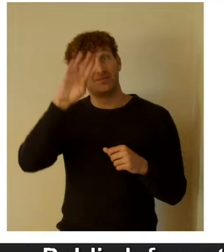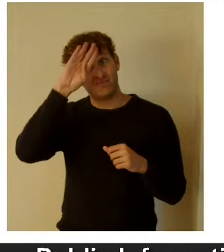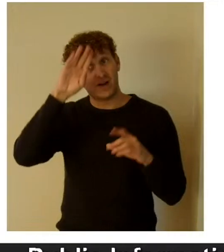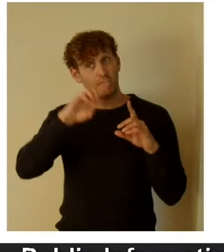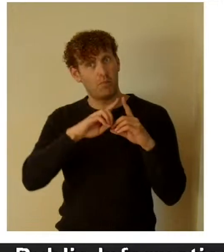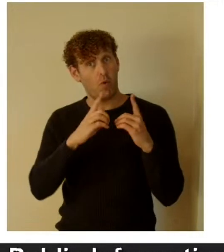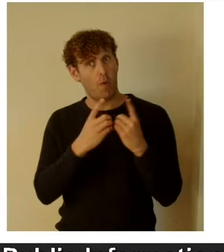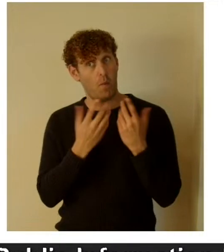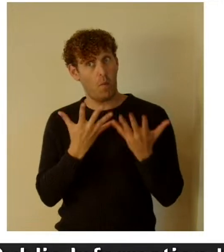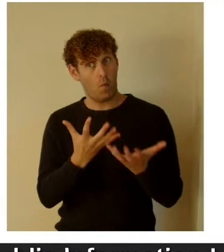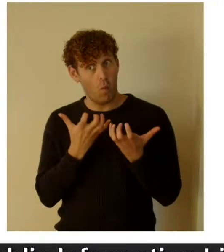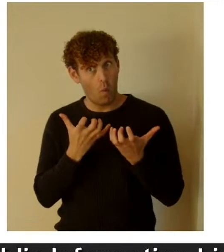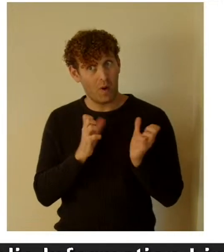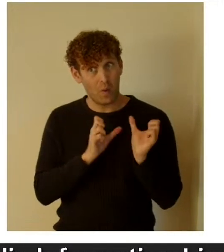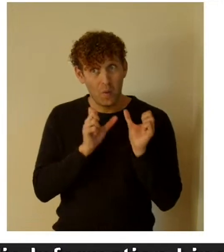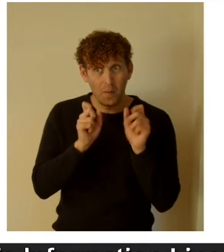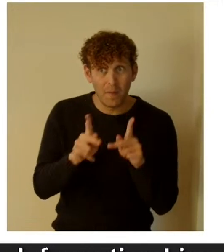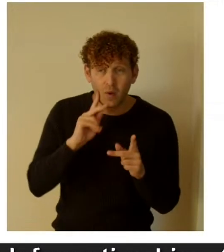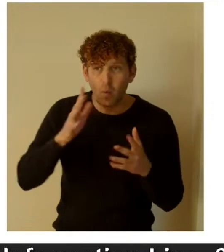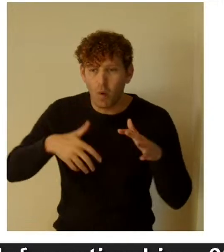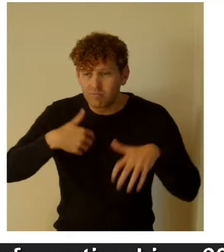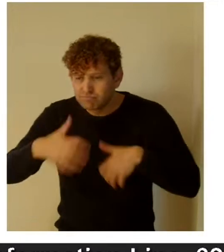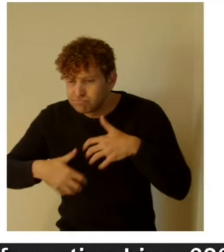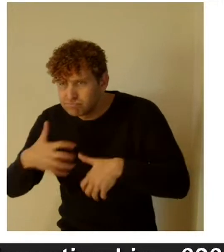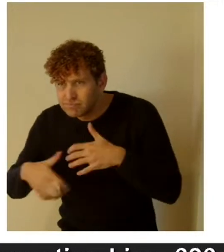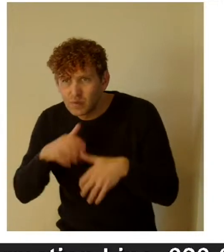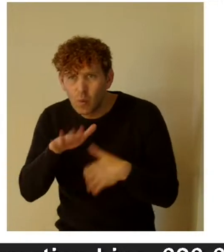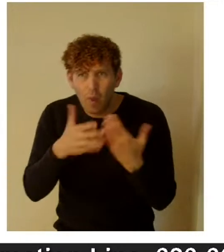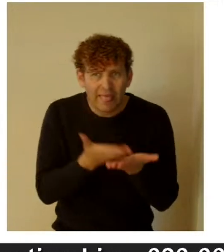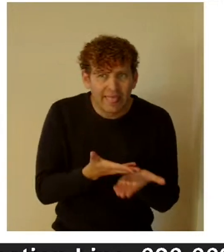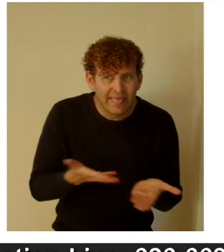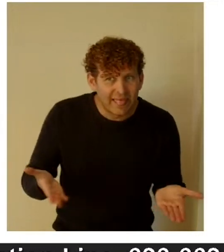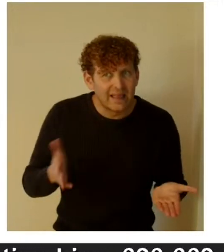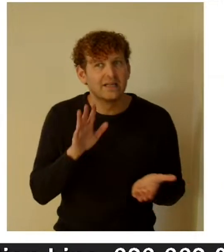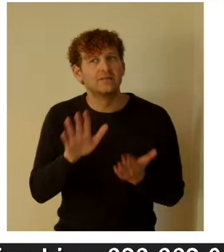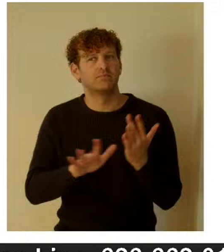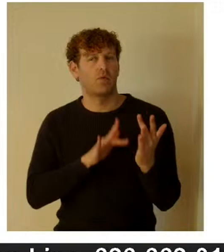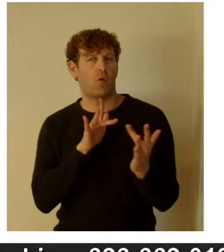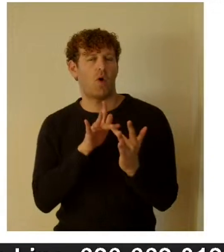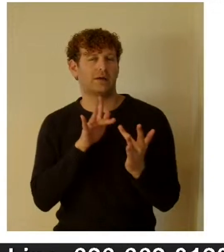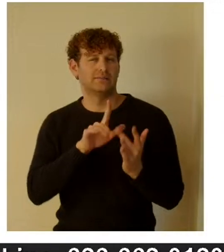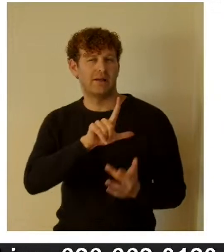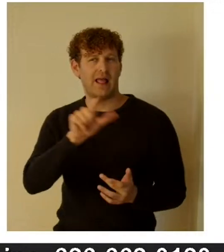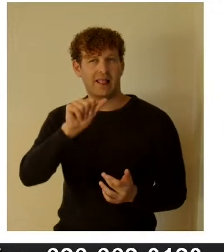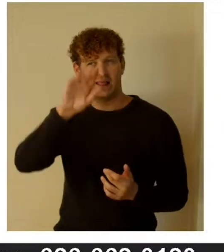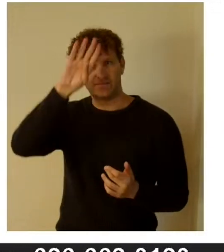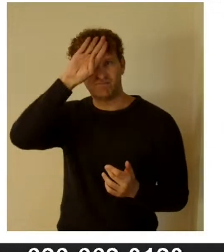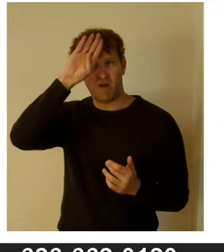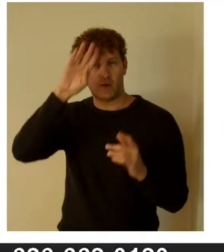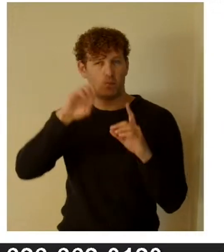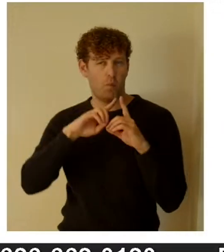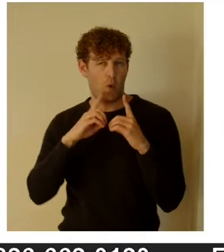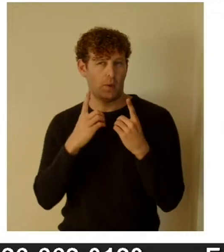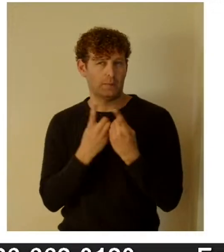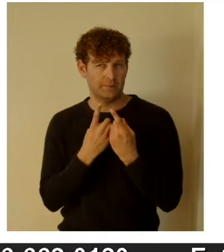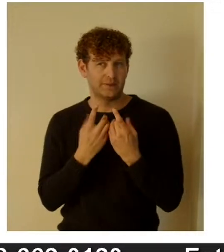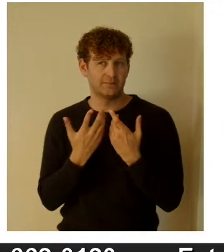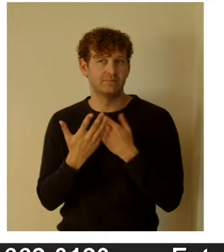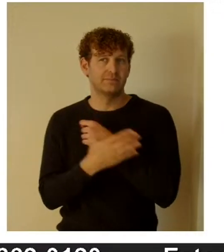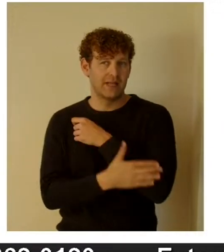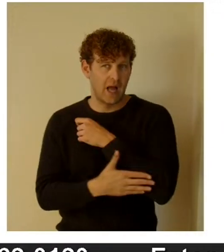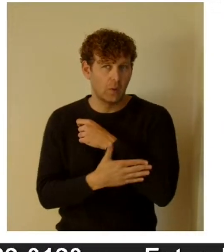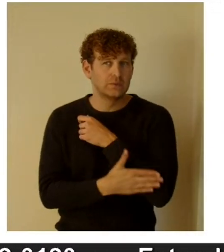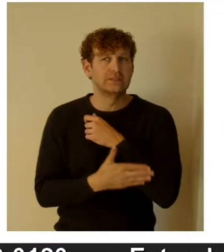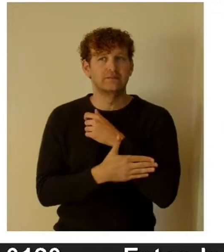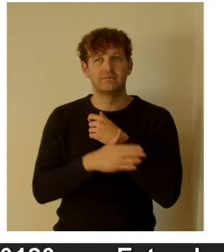through material, I would talk to county fire before I decided I wanted to do that. Maybe county fire can help you with that process. We'll have to